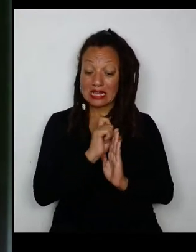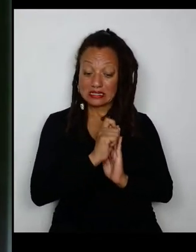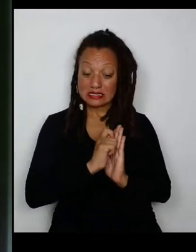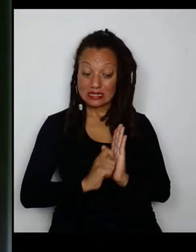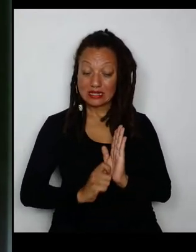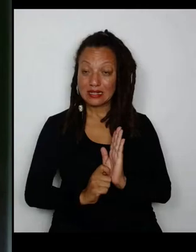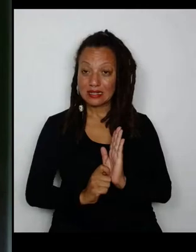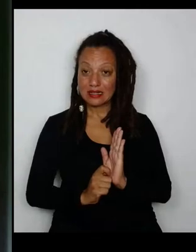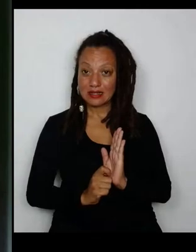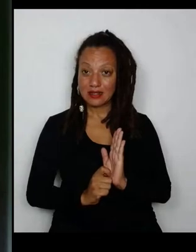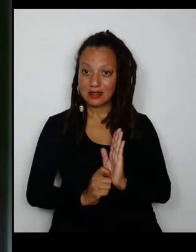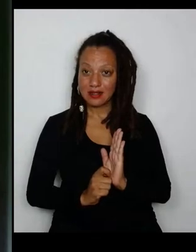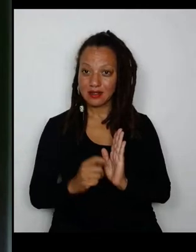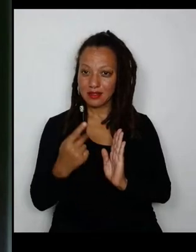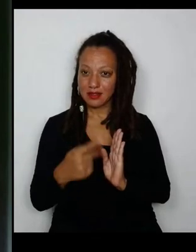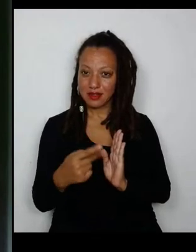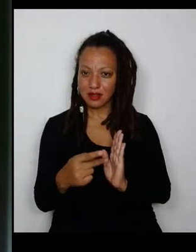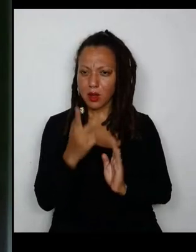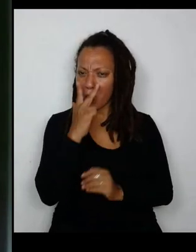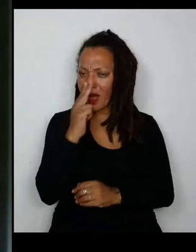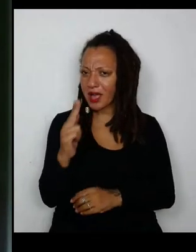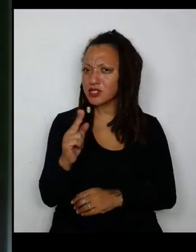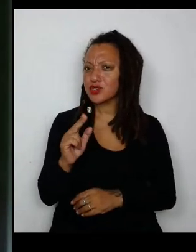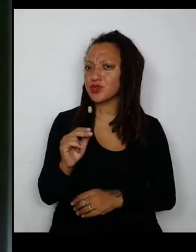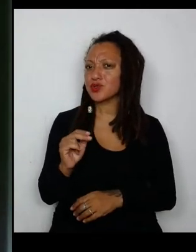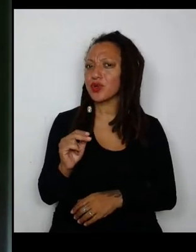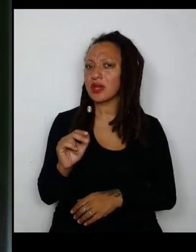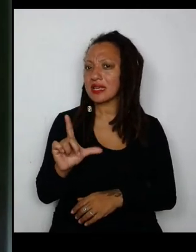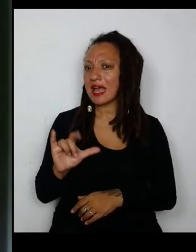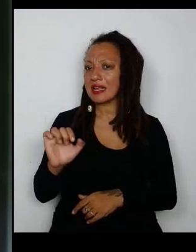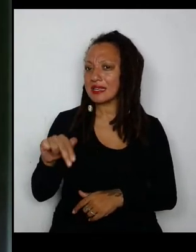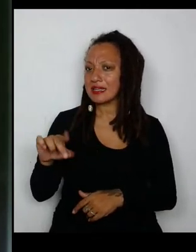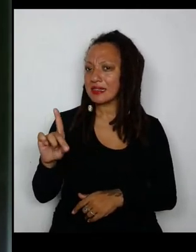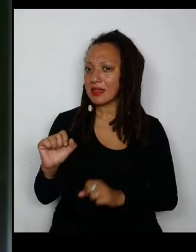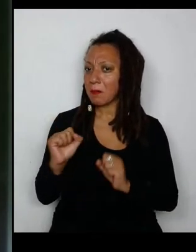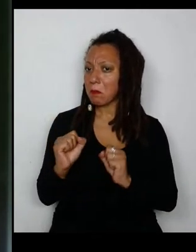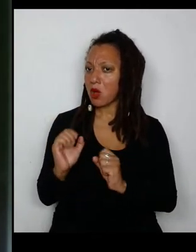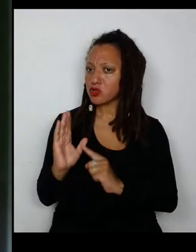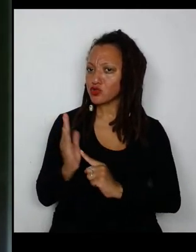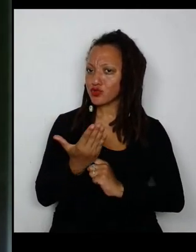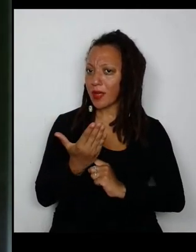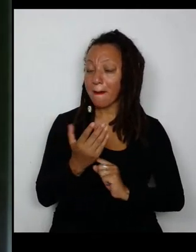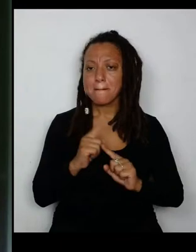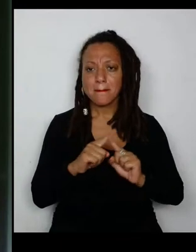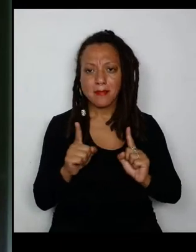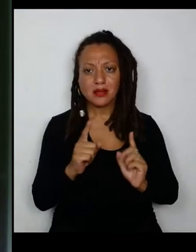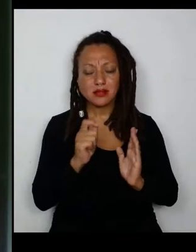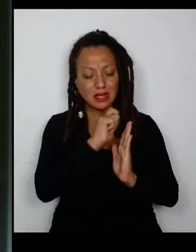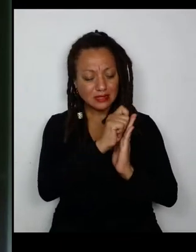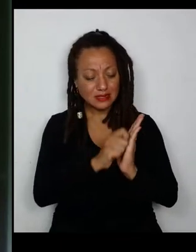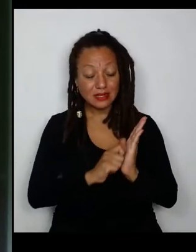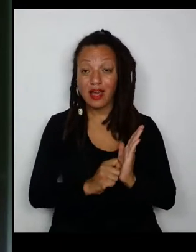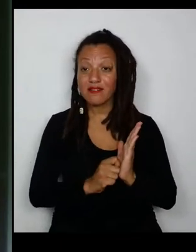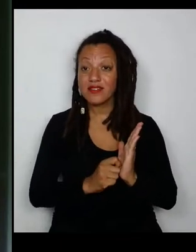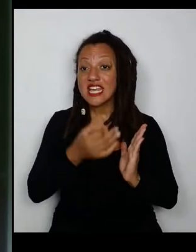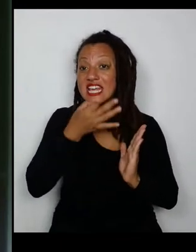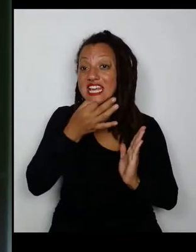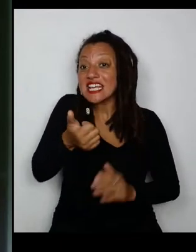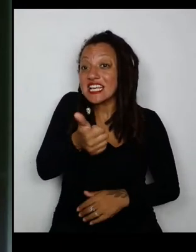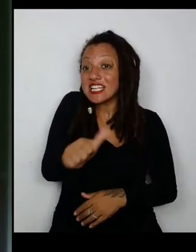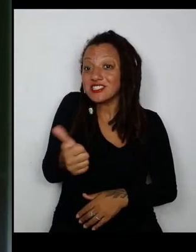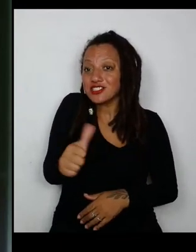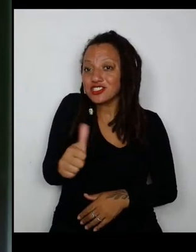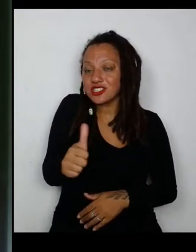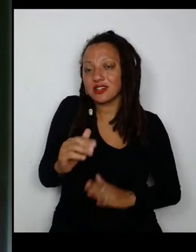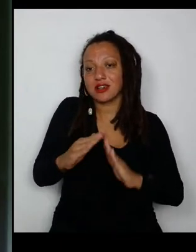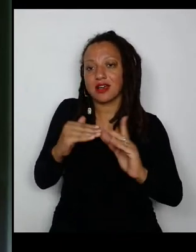very critical of catholic church so he presents himself as i don't know if we can call him an